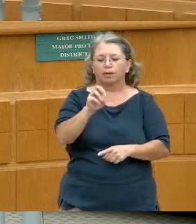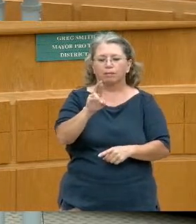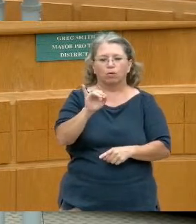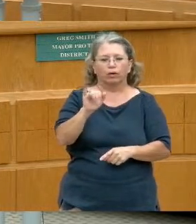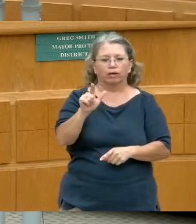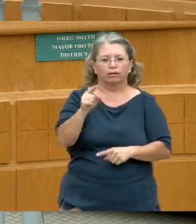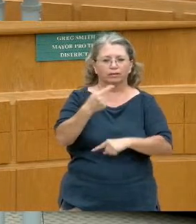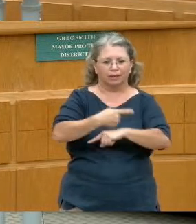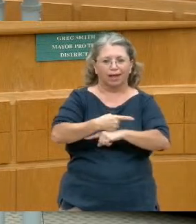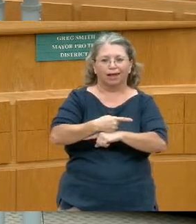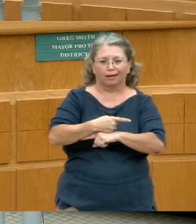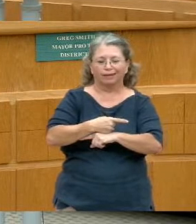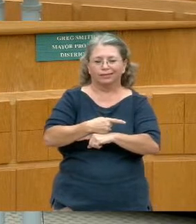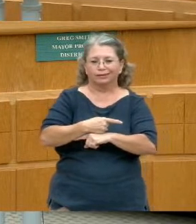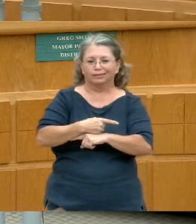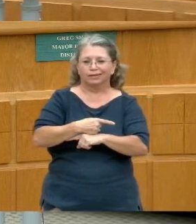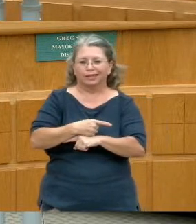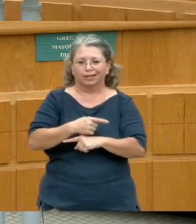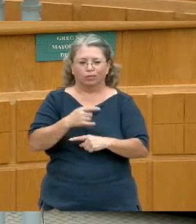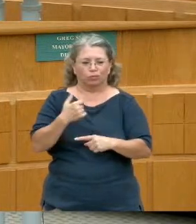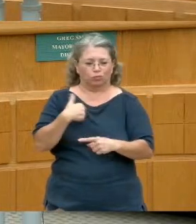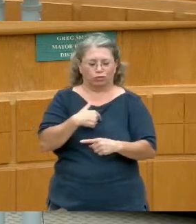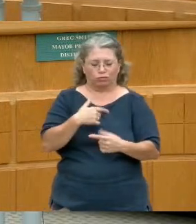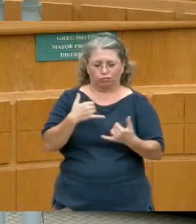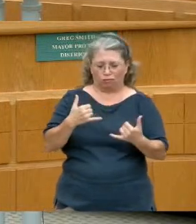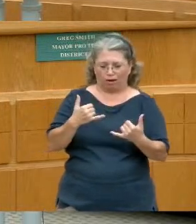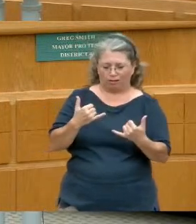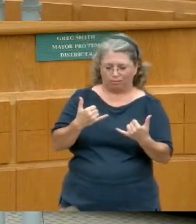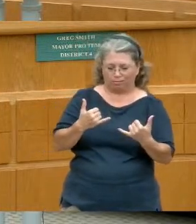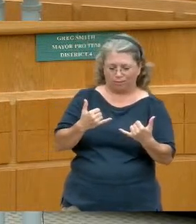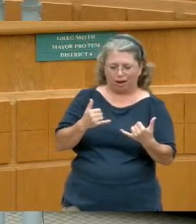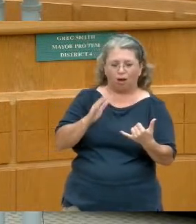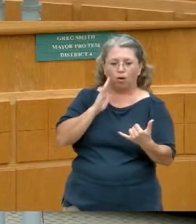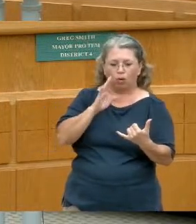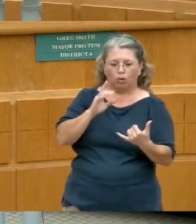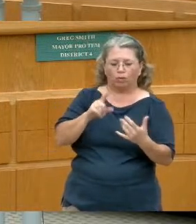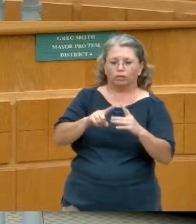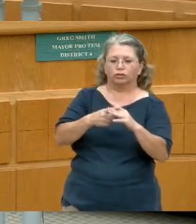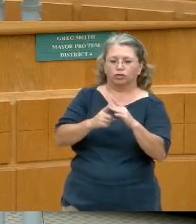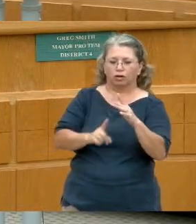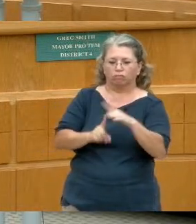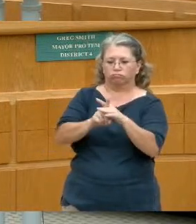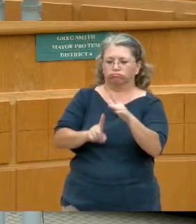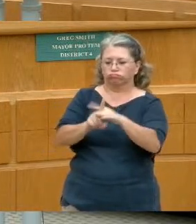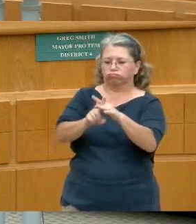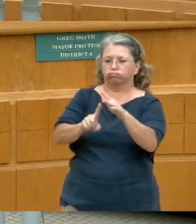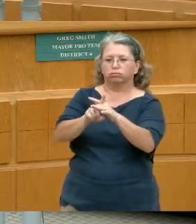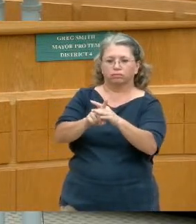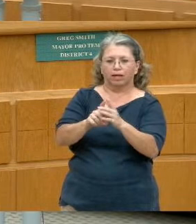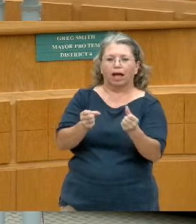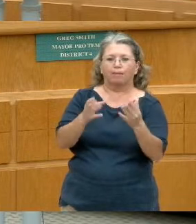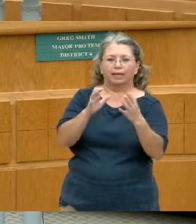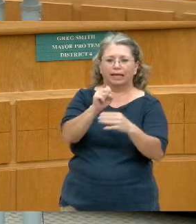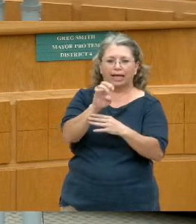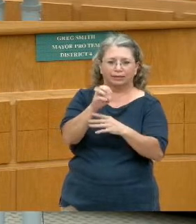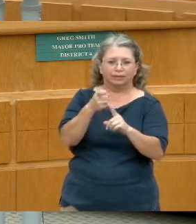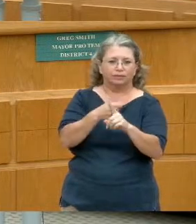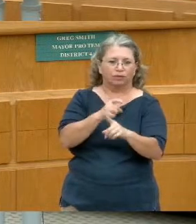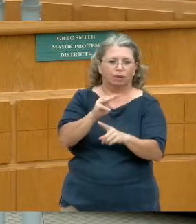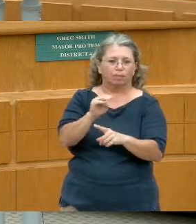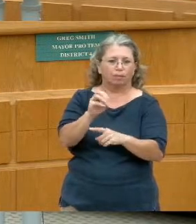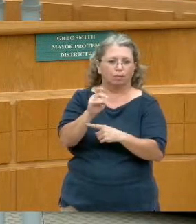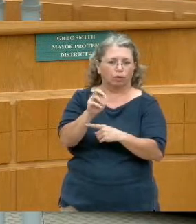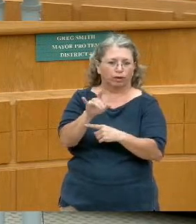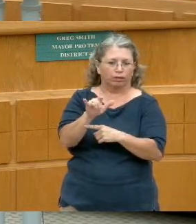time frame from Memorial Day to now for cases to be showing up as positive and those results coming back. Our